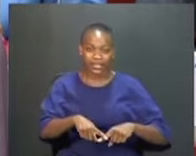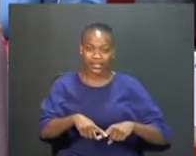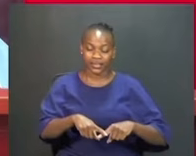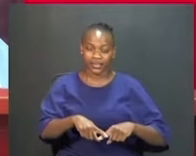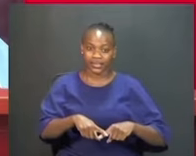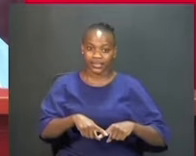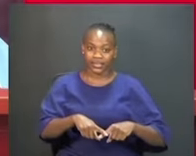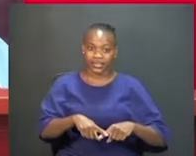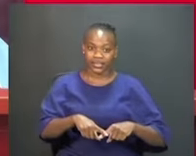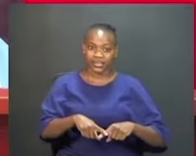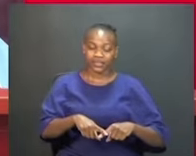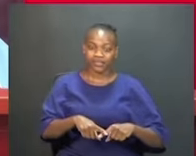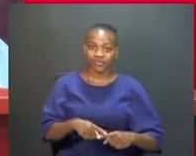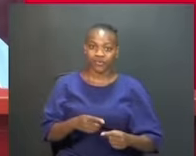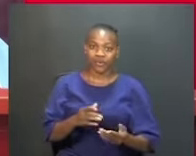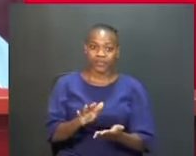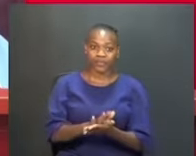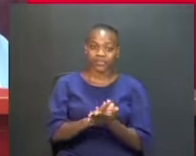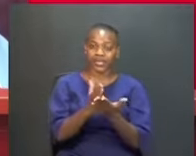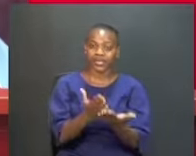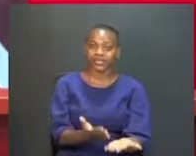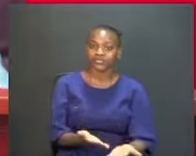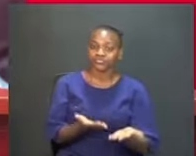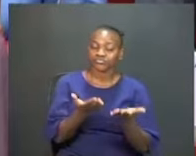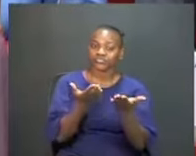the presentation.